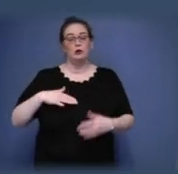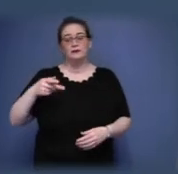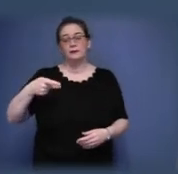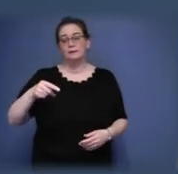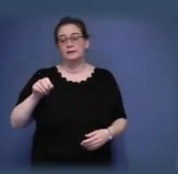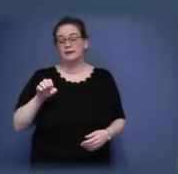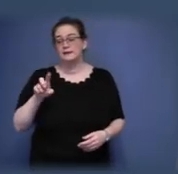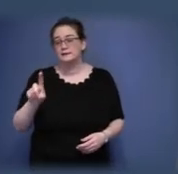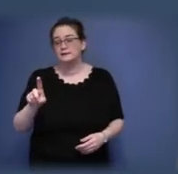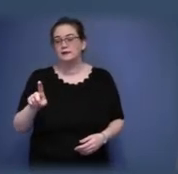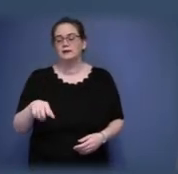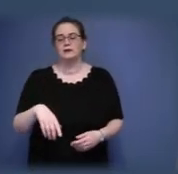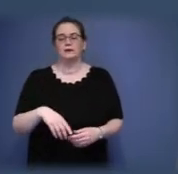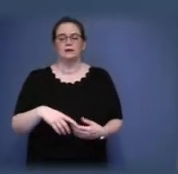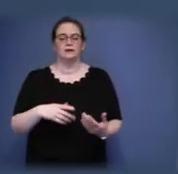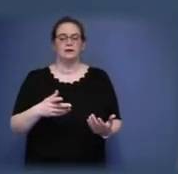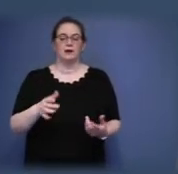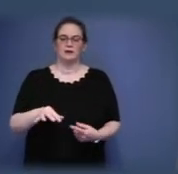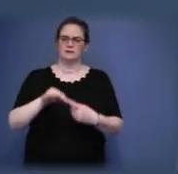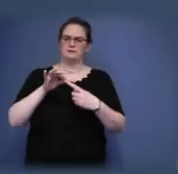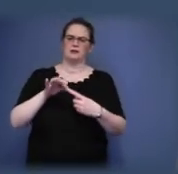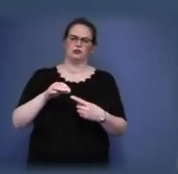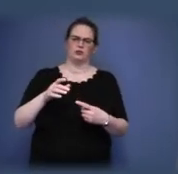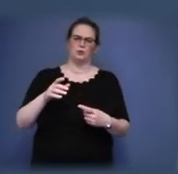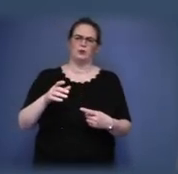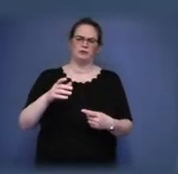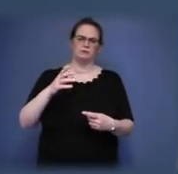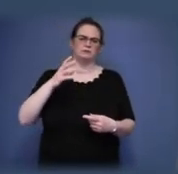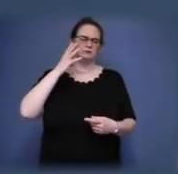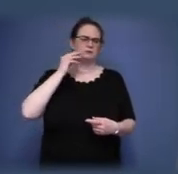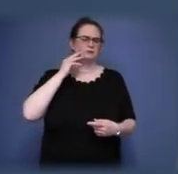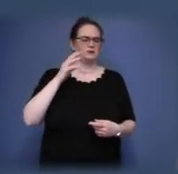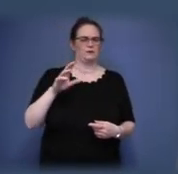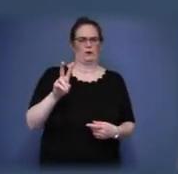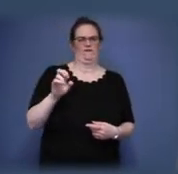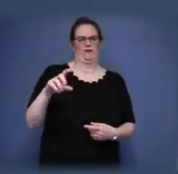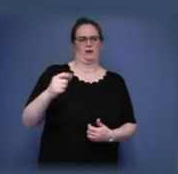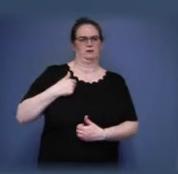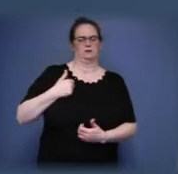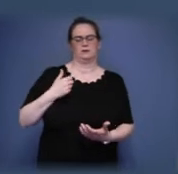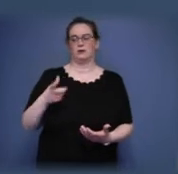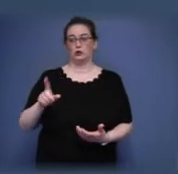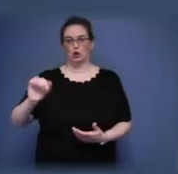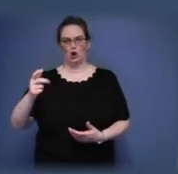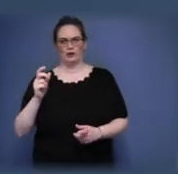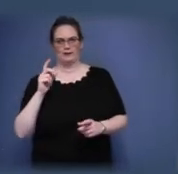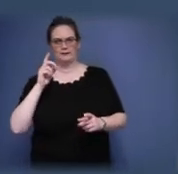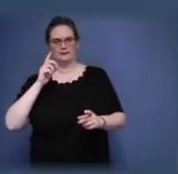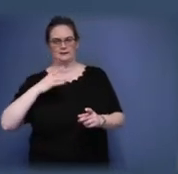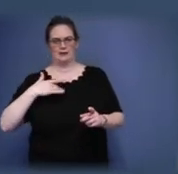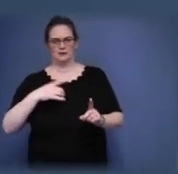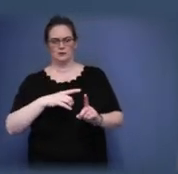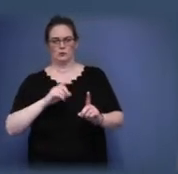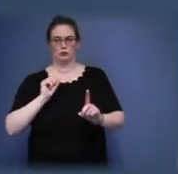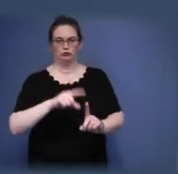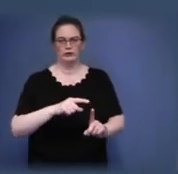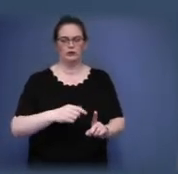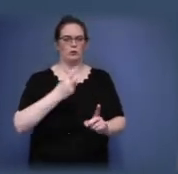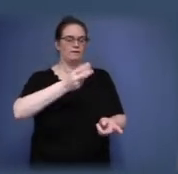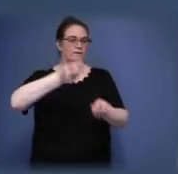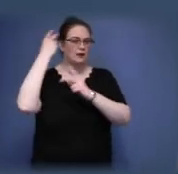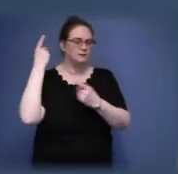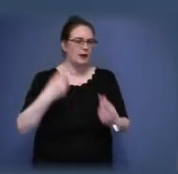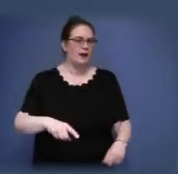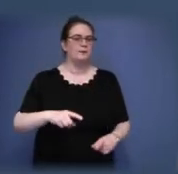PTSD, especially with veterans, this has been so helpful that the dog can sense when a trigger's coming on or a flashback is coming